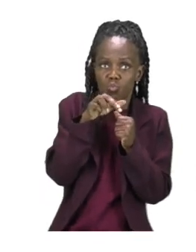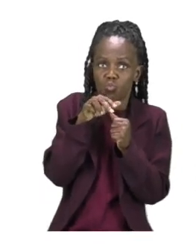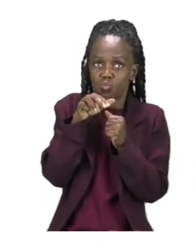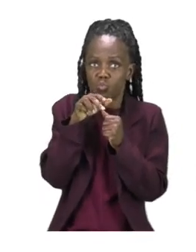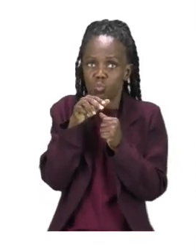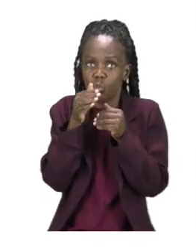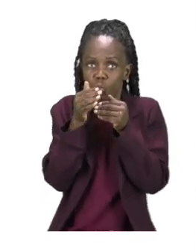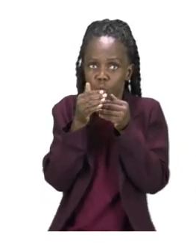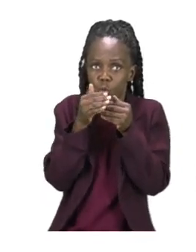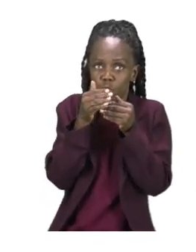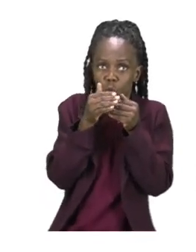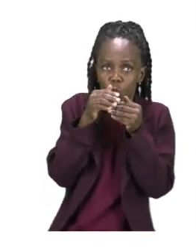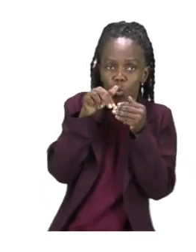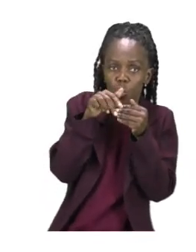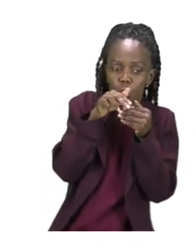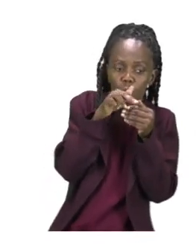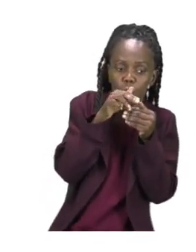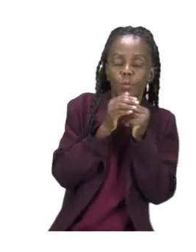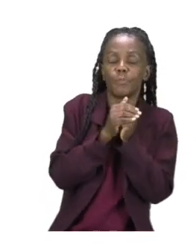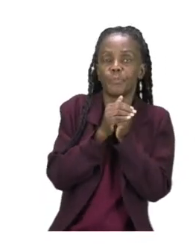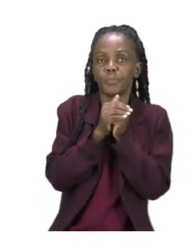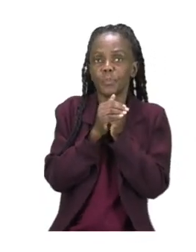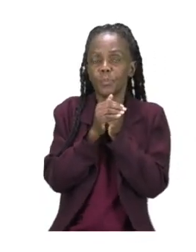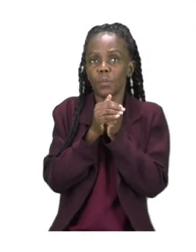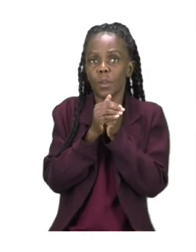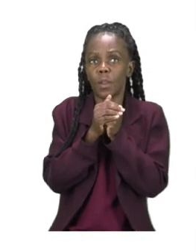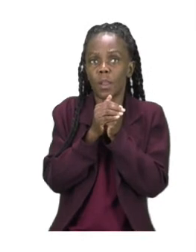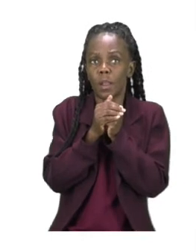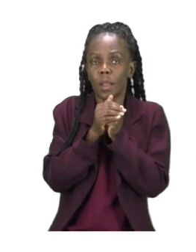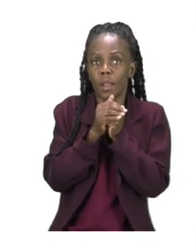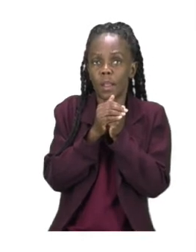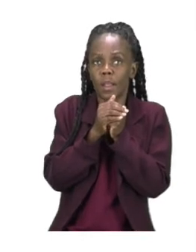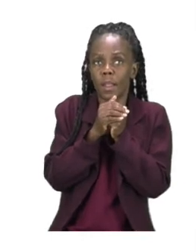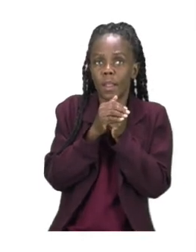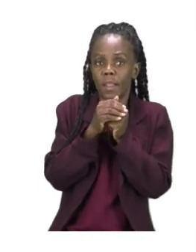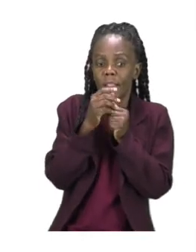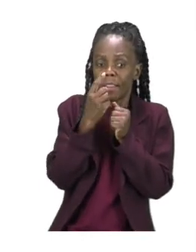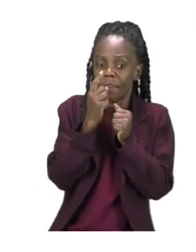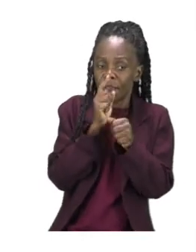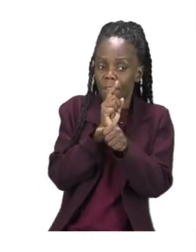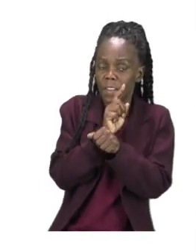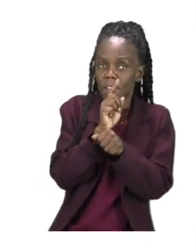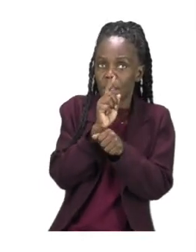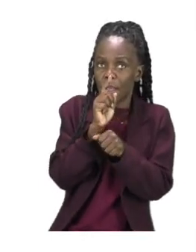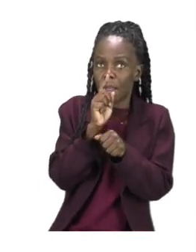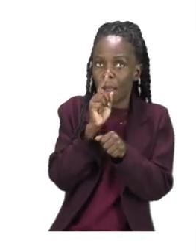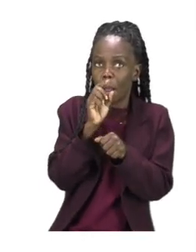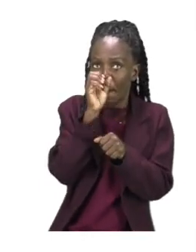wolf and ran into his new house. The wolf followed him and knocked on the